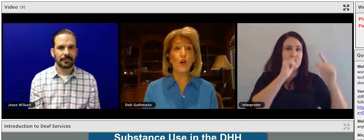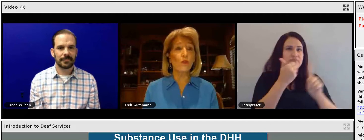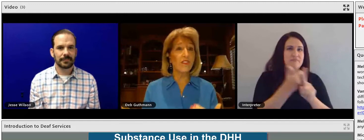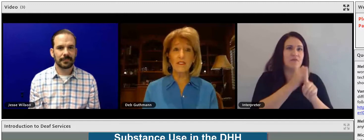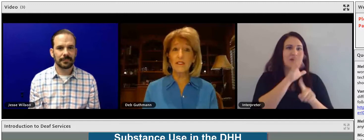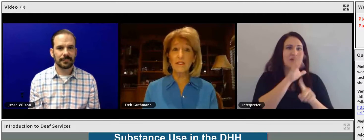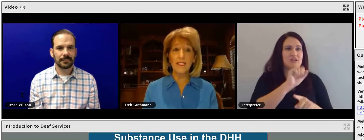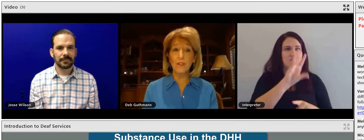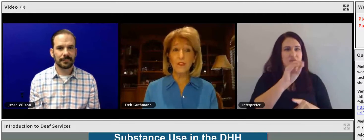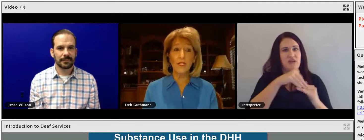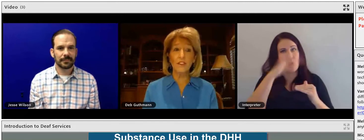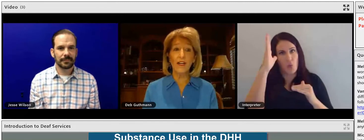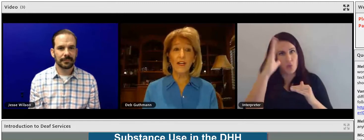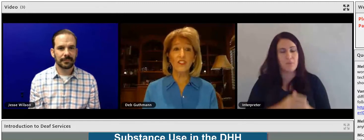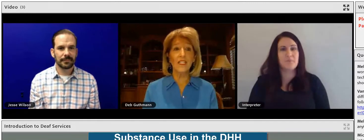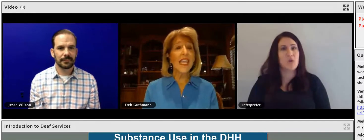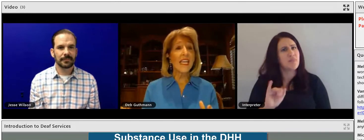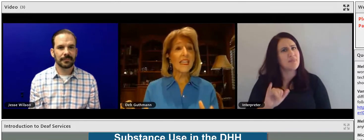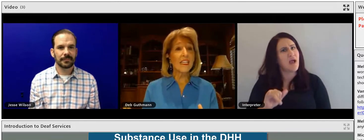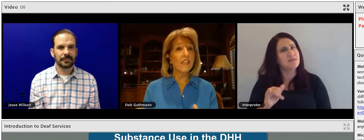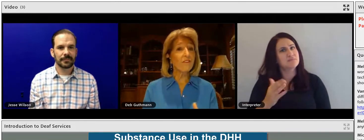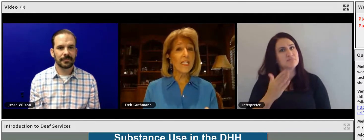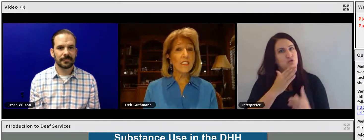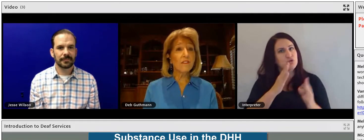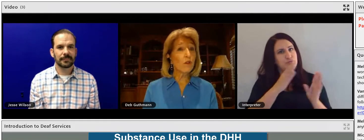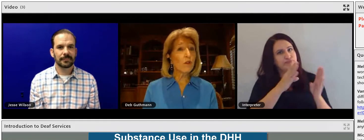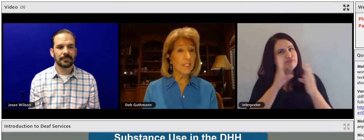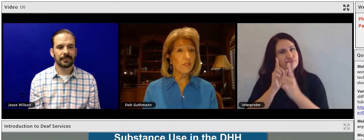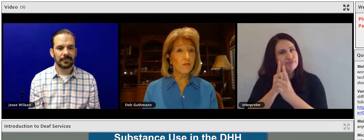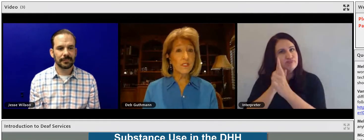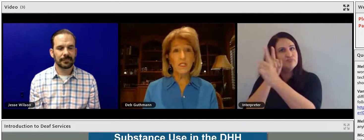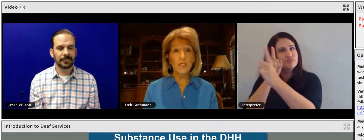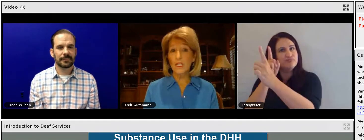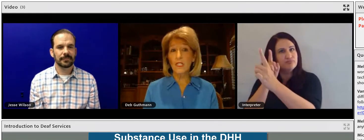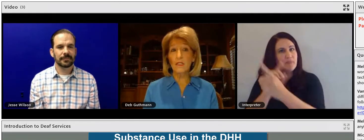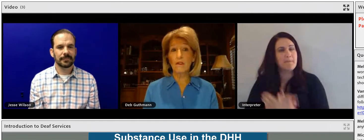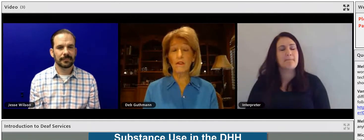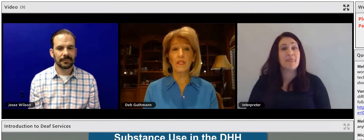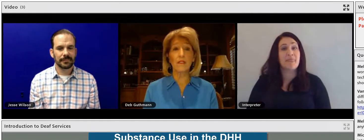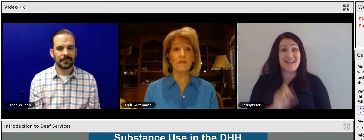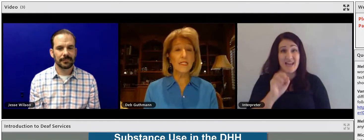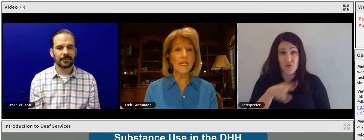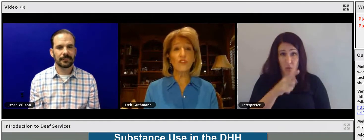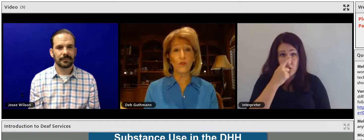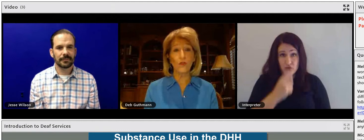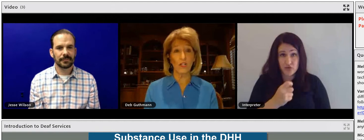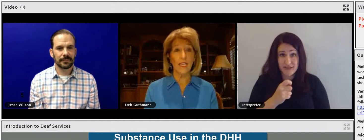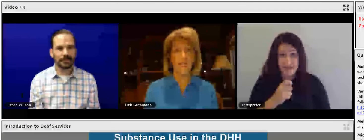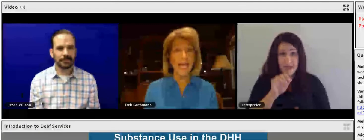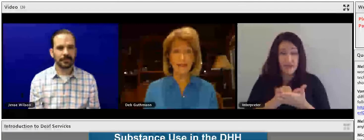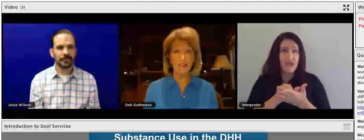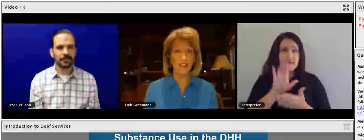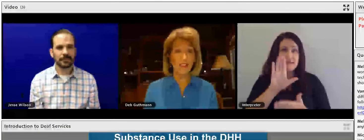years and older. So this is a step in the right direction. And if any of you are interested in the citation or